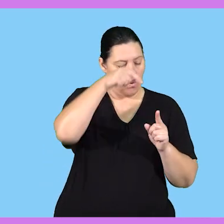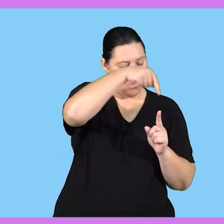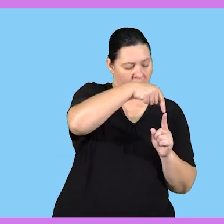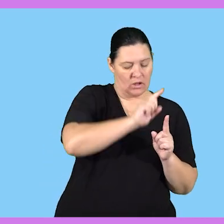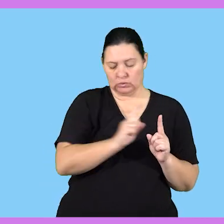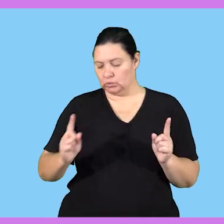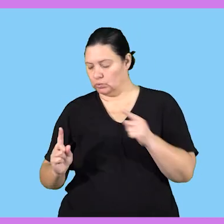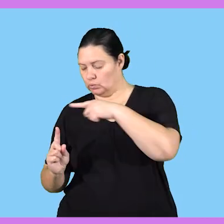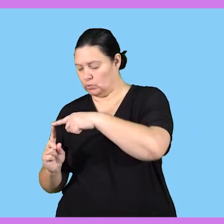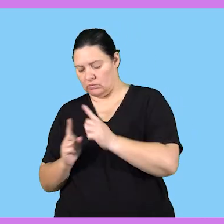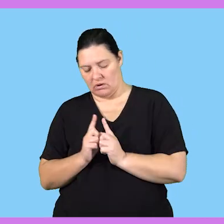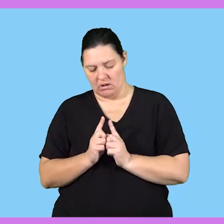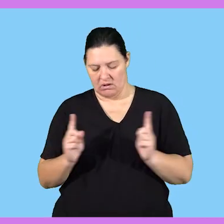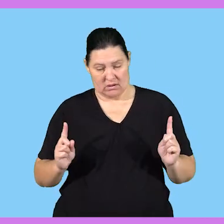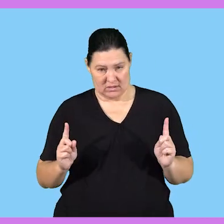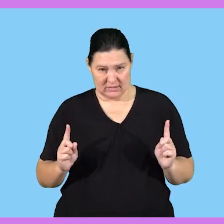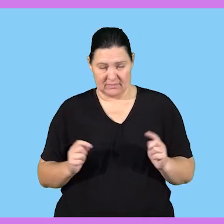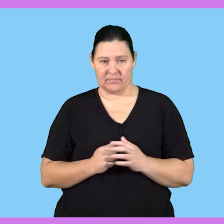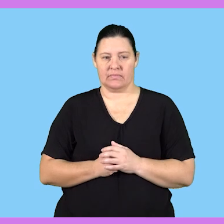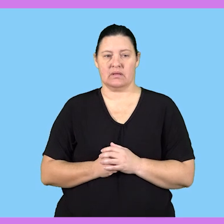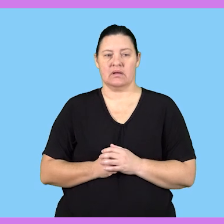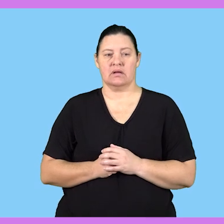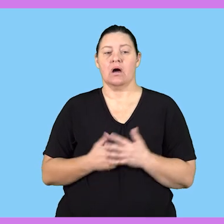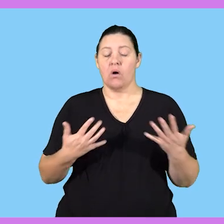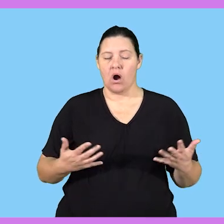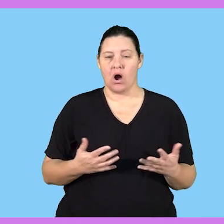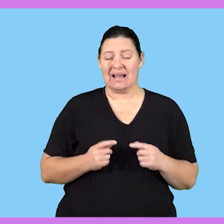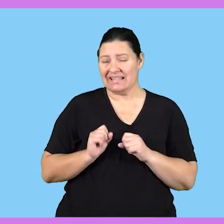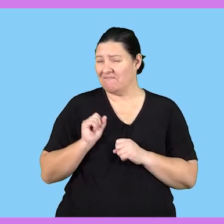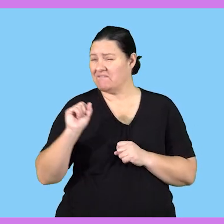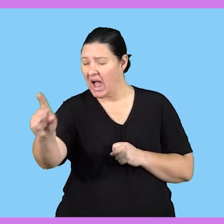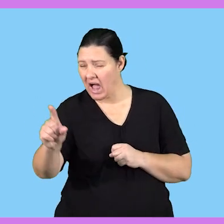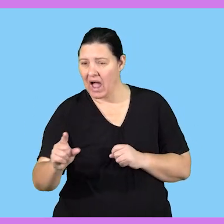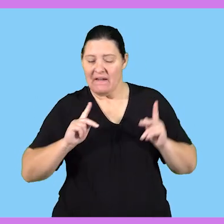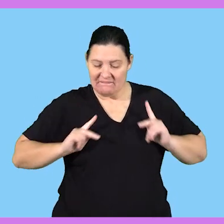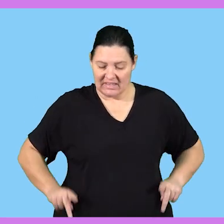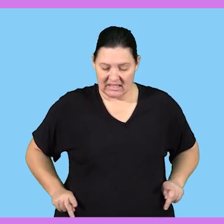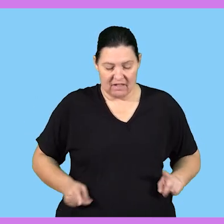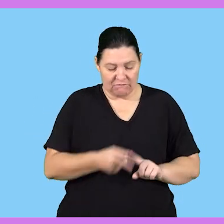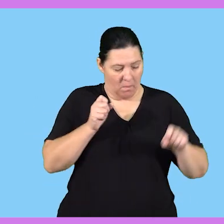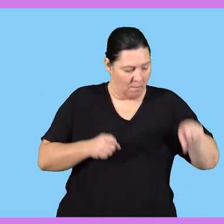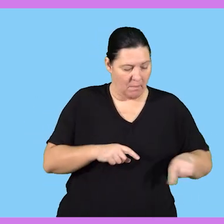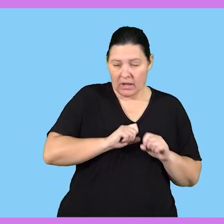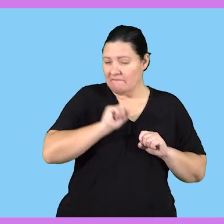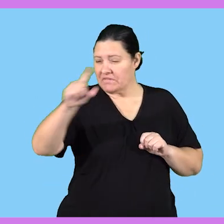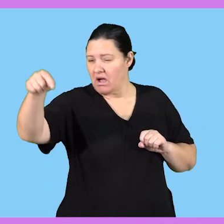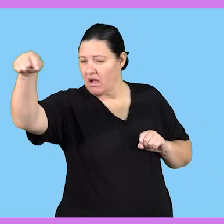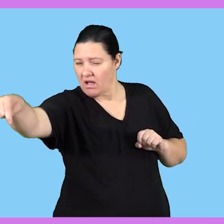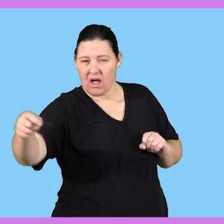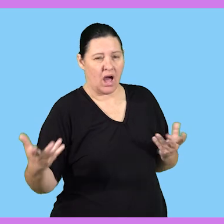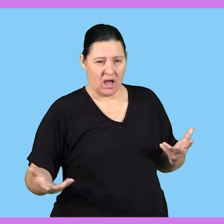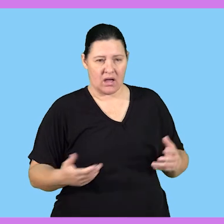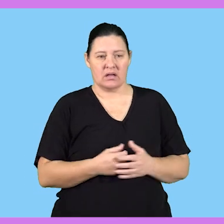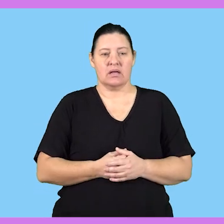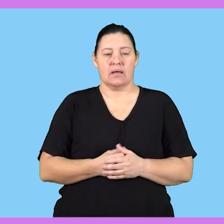object from one end to the other, normally in one dimension. Then our distance is the physical length between 2 points.